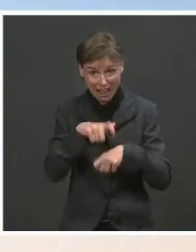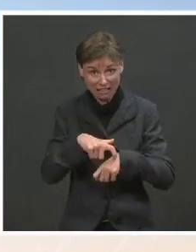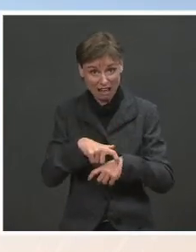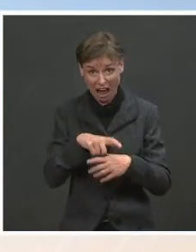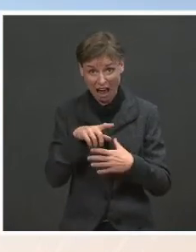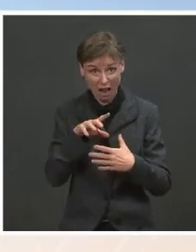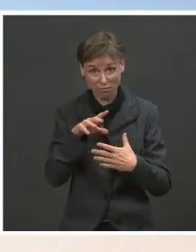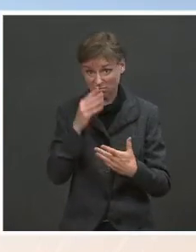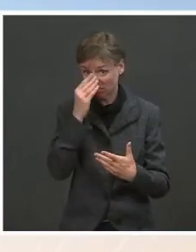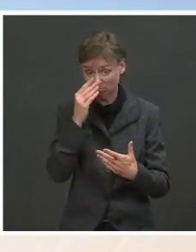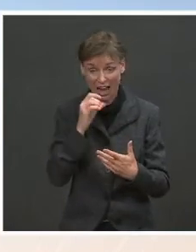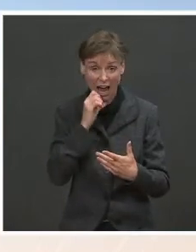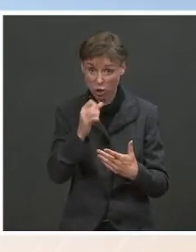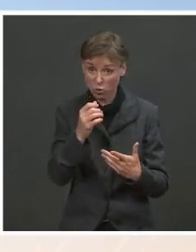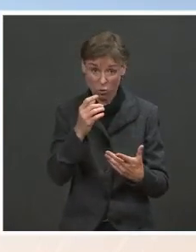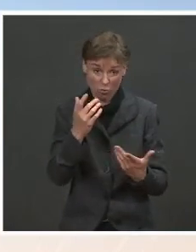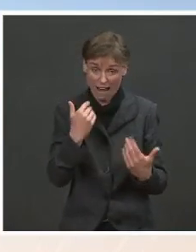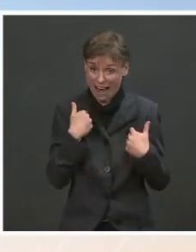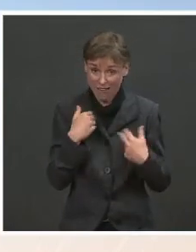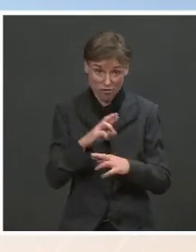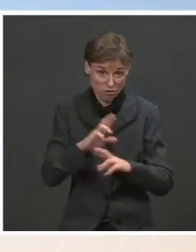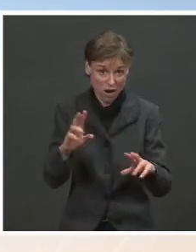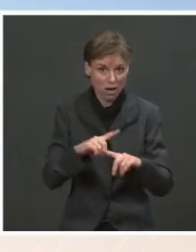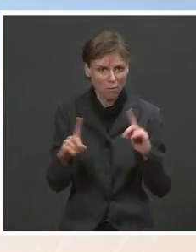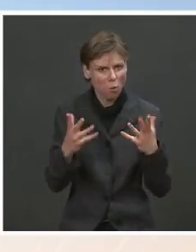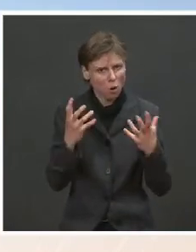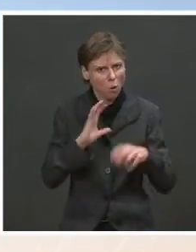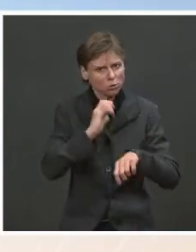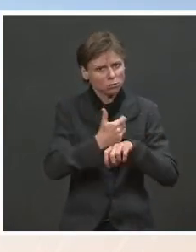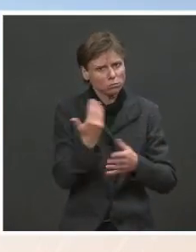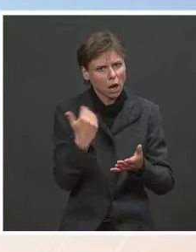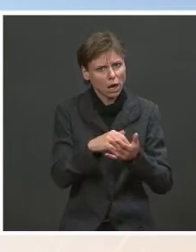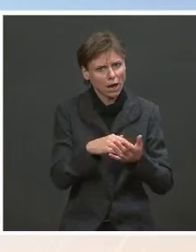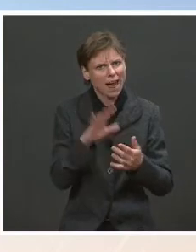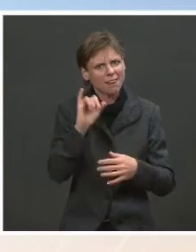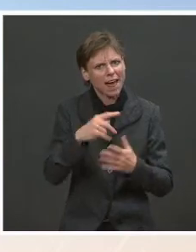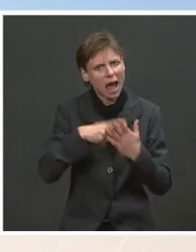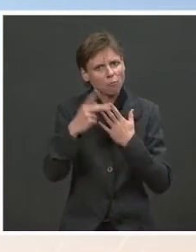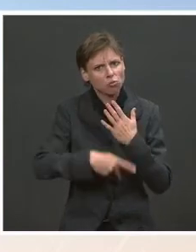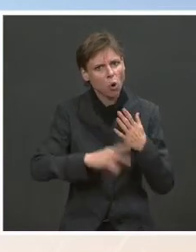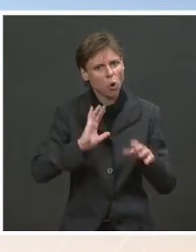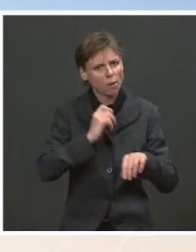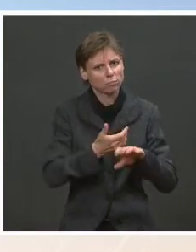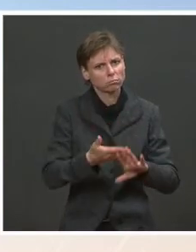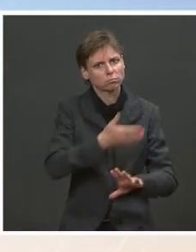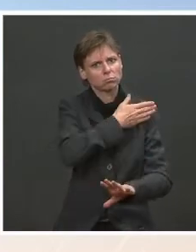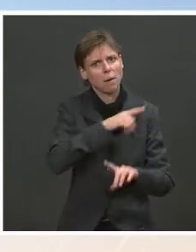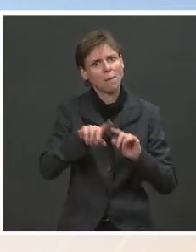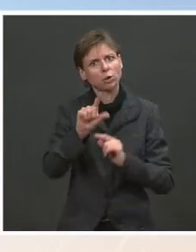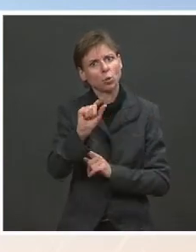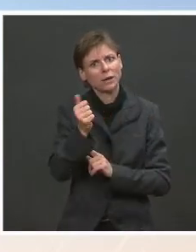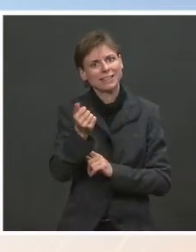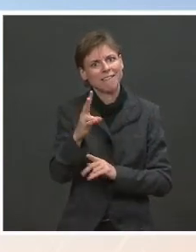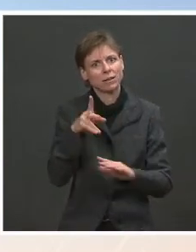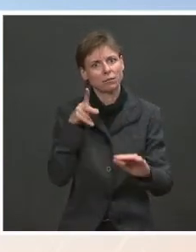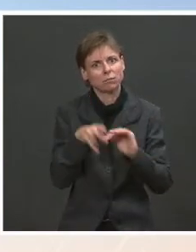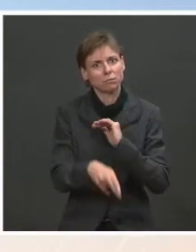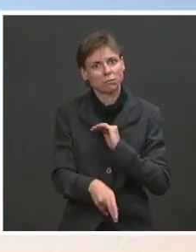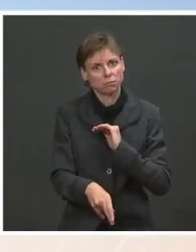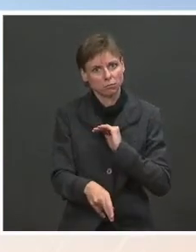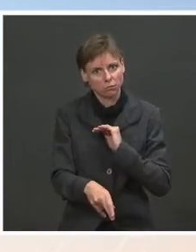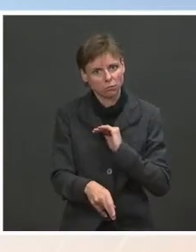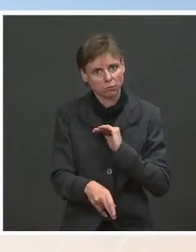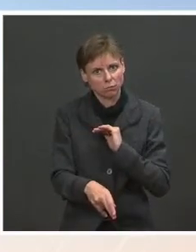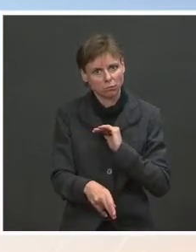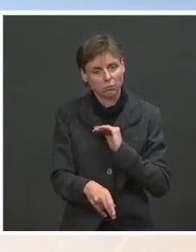but we would like to put that back in place. It was a program that was already in place and was ended in 2017. So that's an example. We want